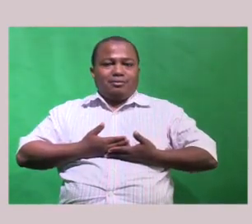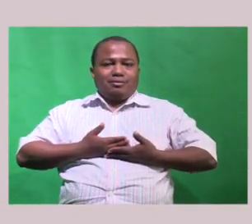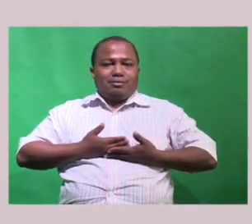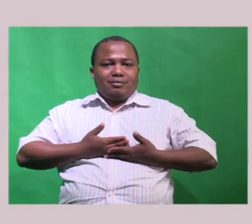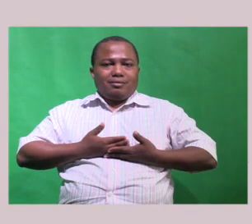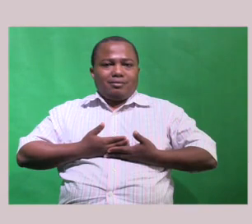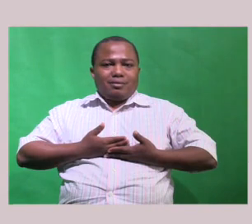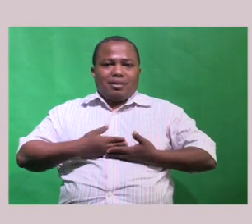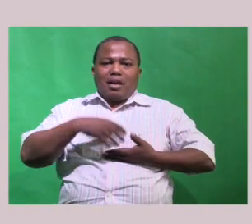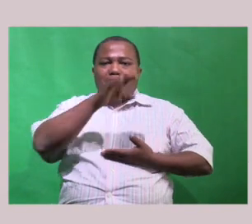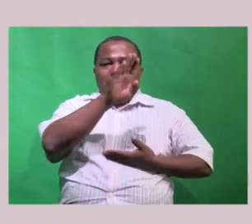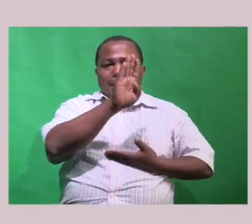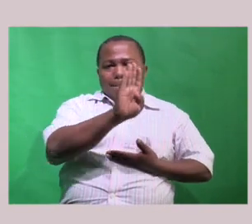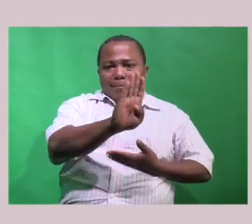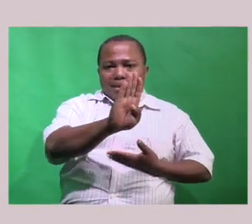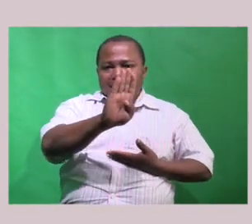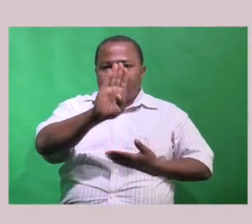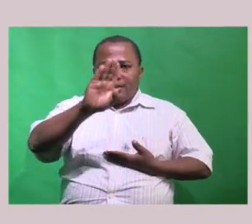BD.